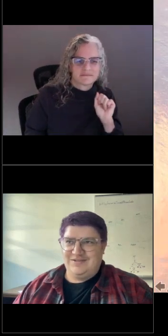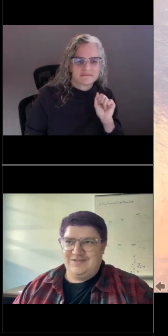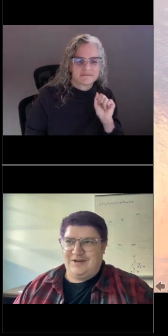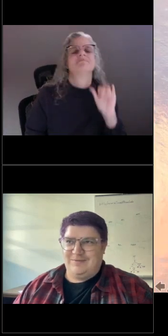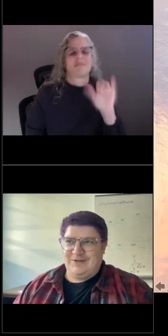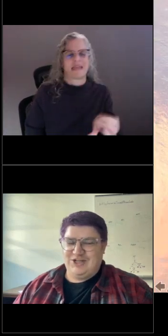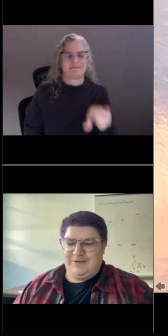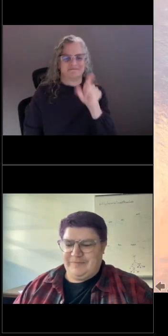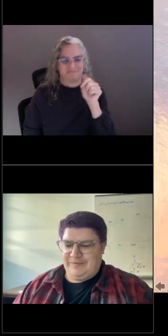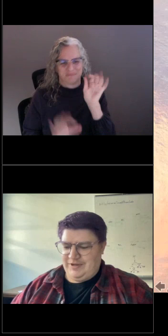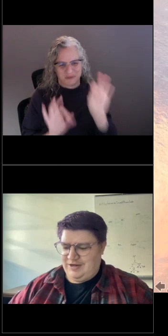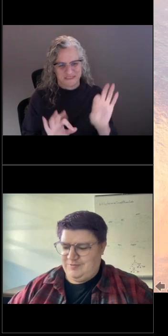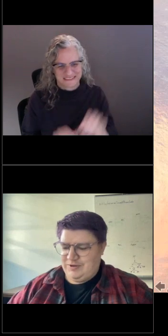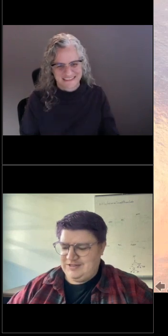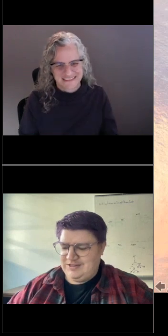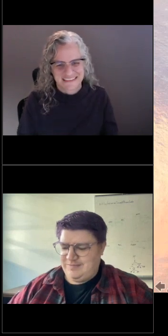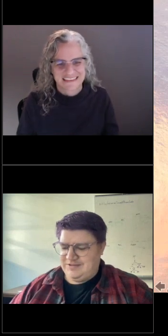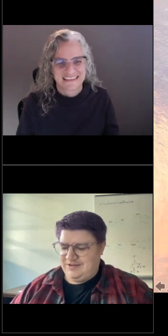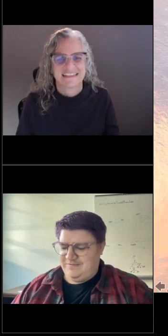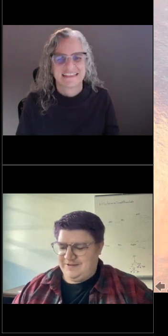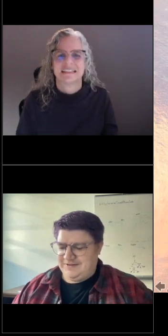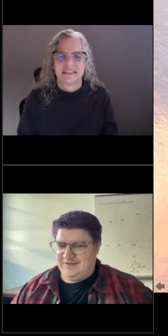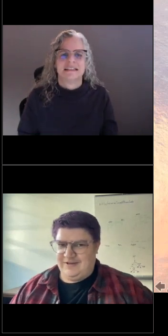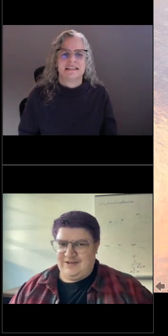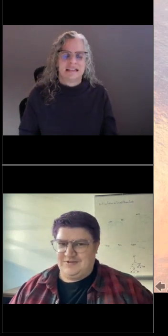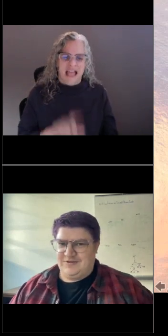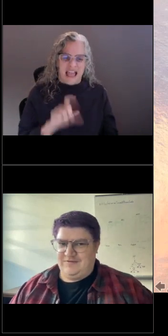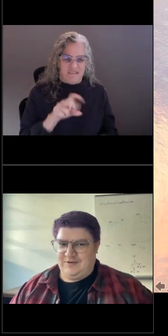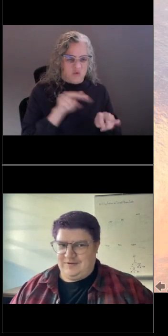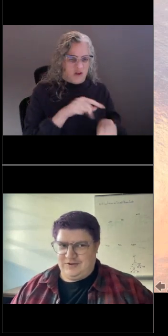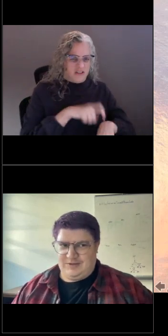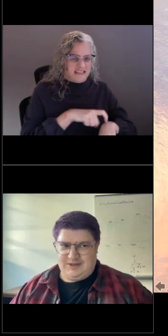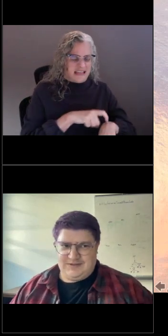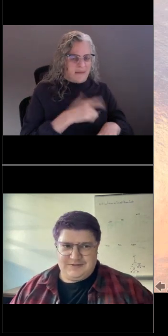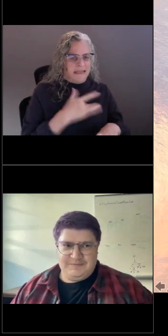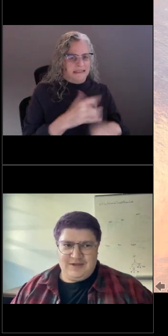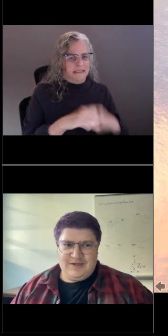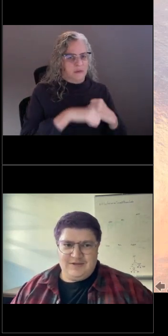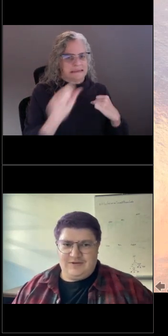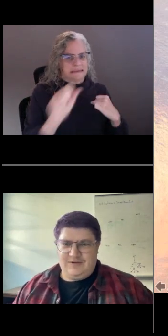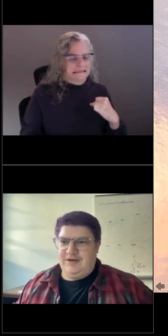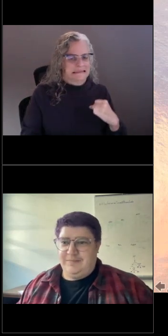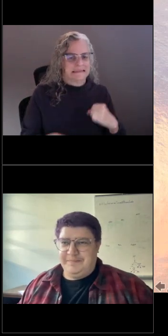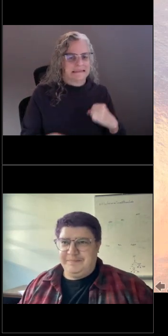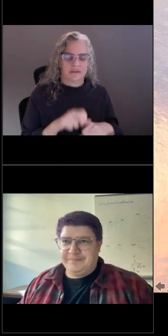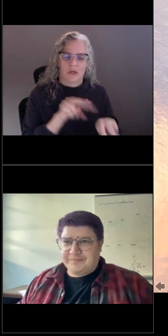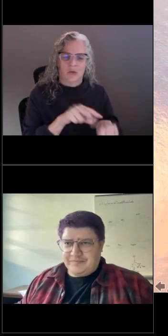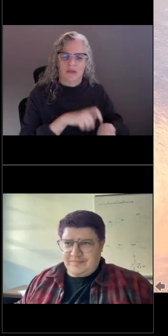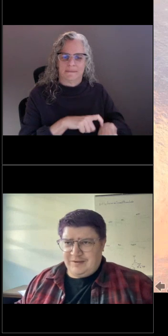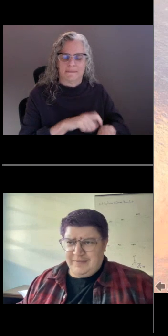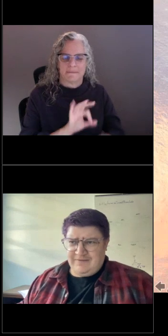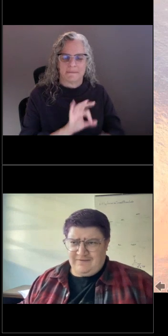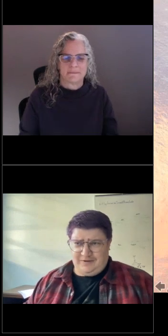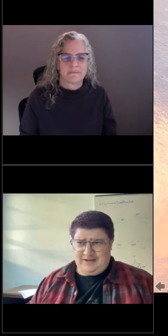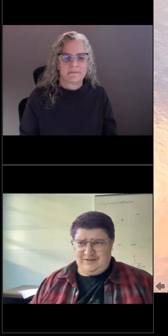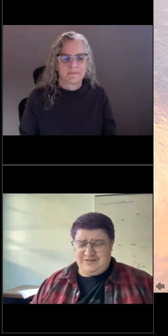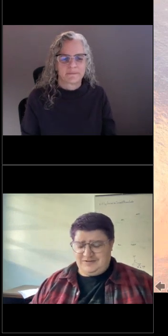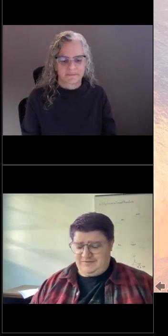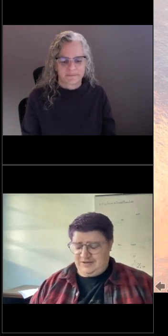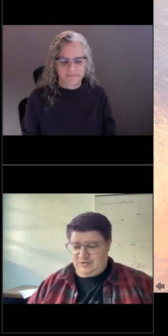Great, this is what I want to be sharing. And I'm going to time myself because I have a history of going over time on these things. So my